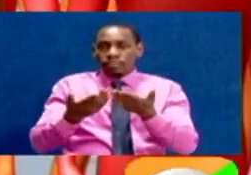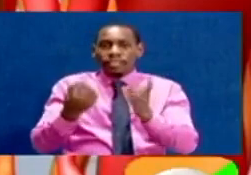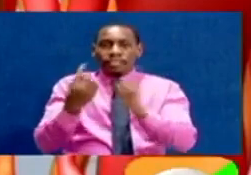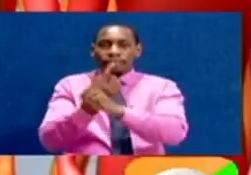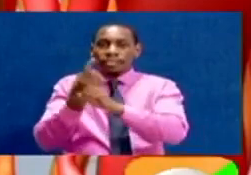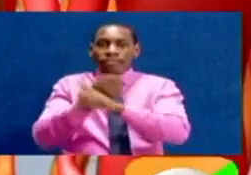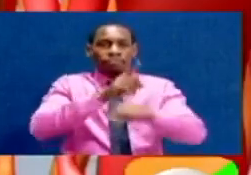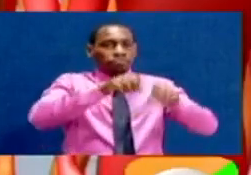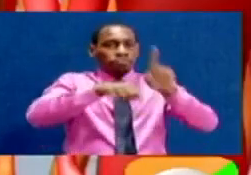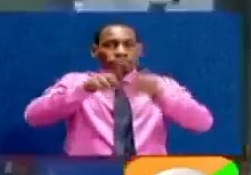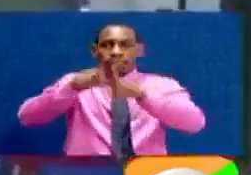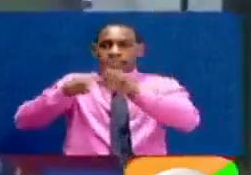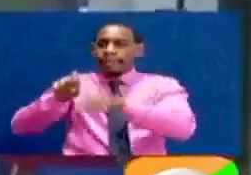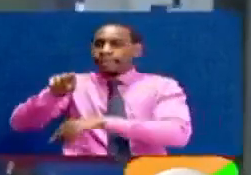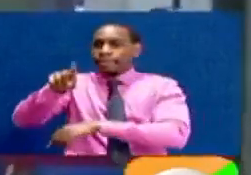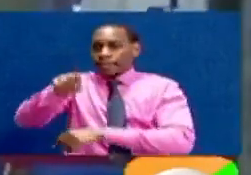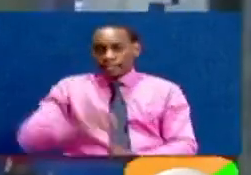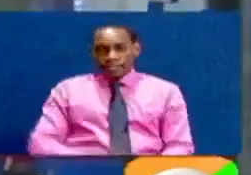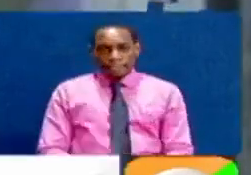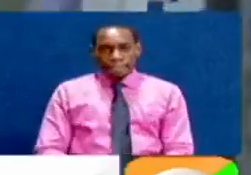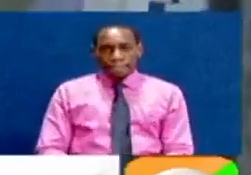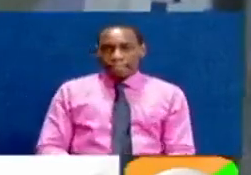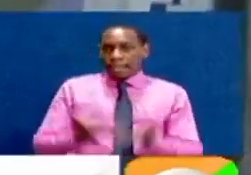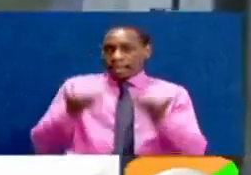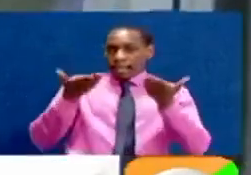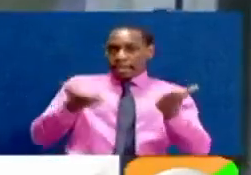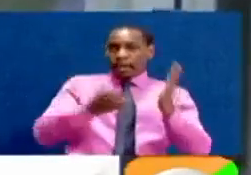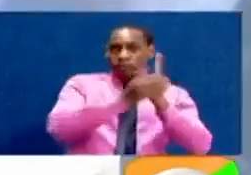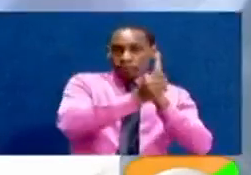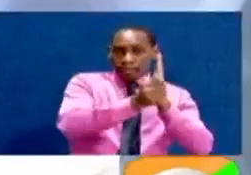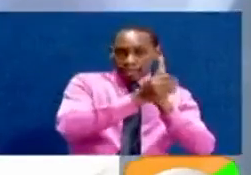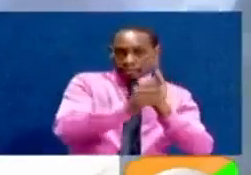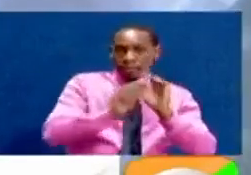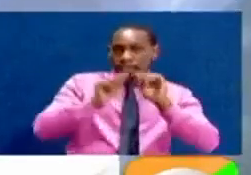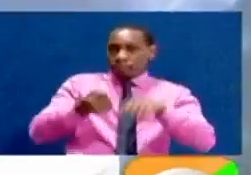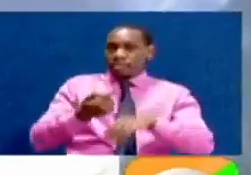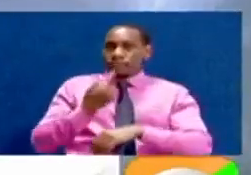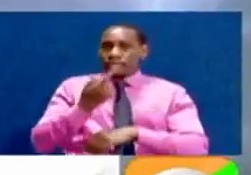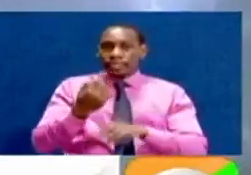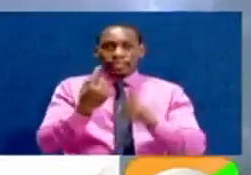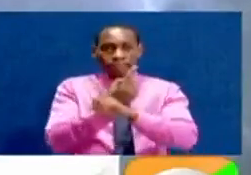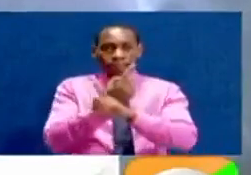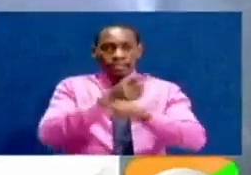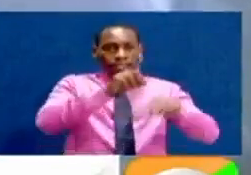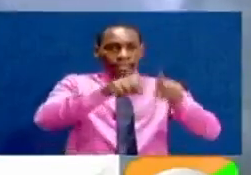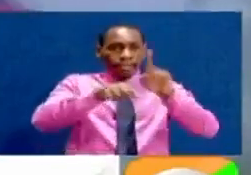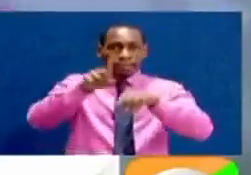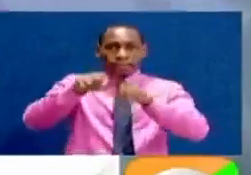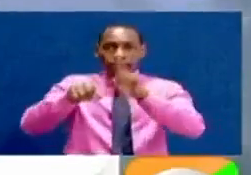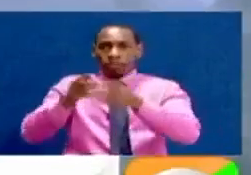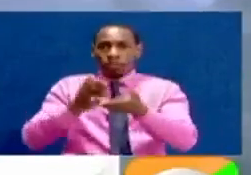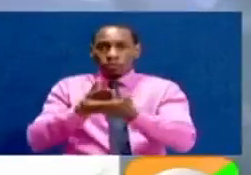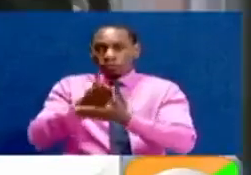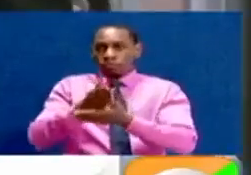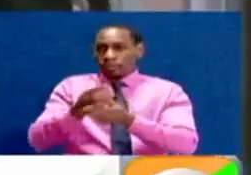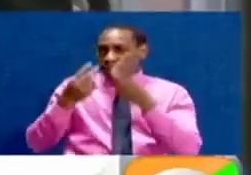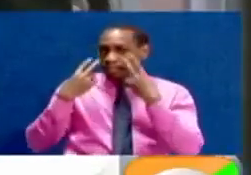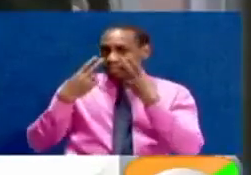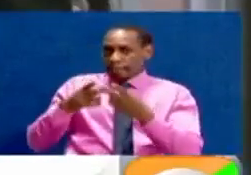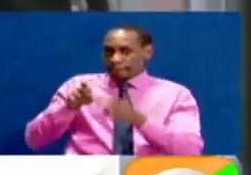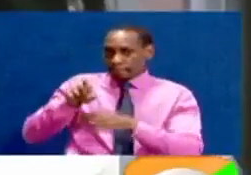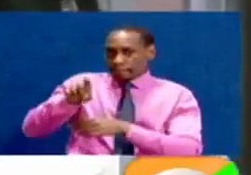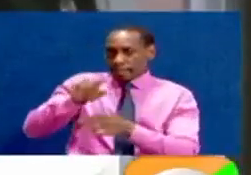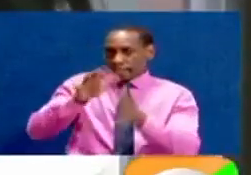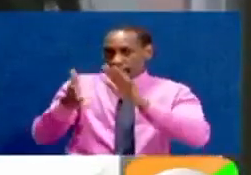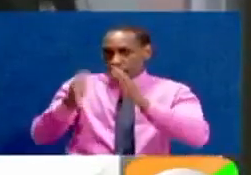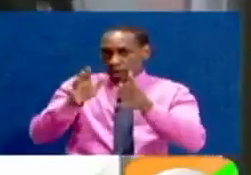distinct versions of the virus. Now scientists have been able to tell these versions apart by peering into the genetic material